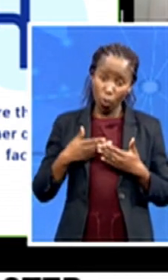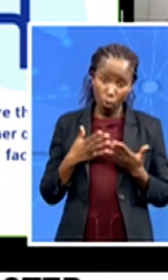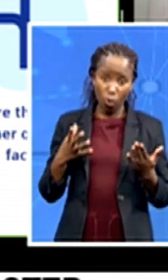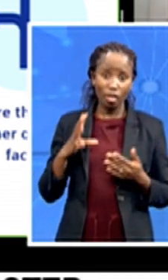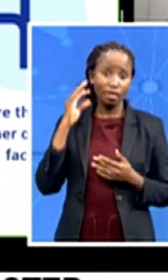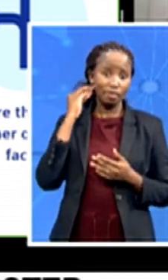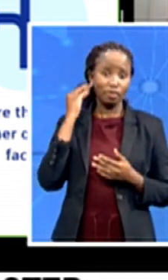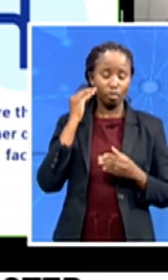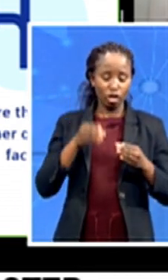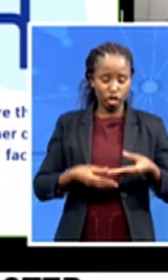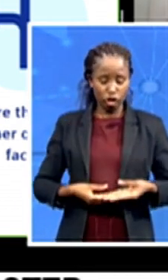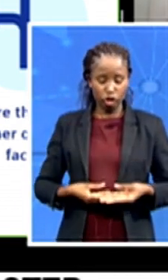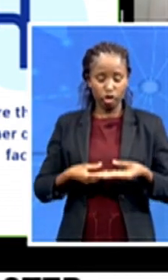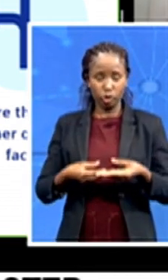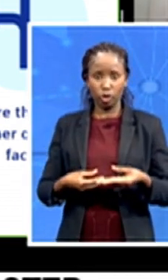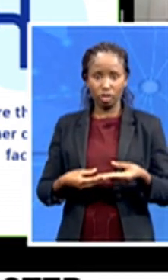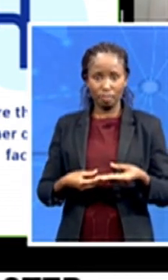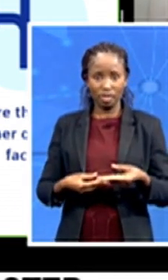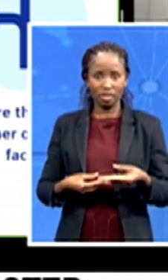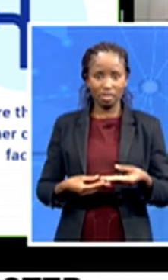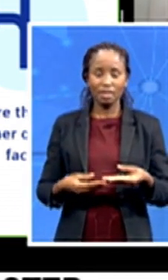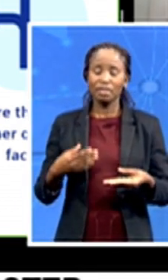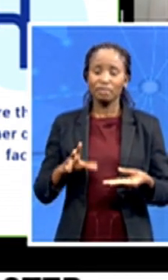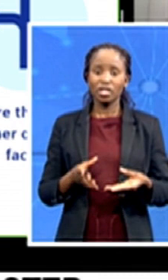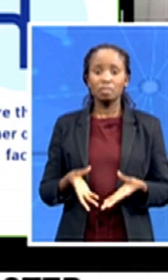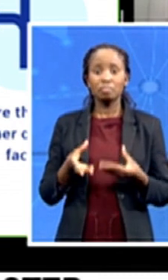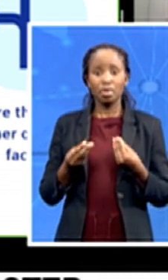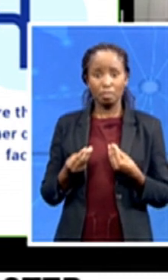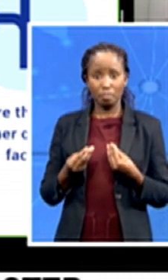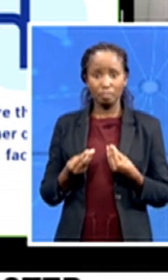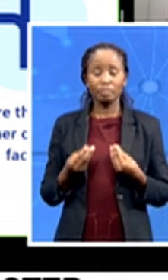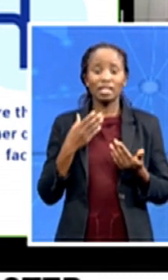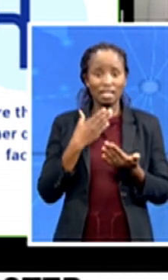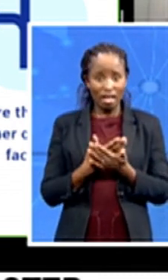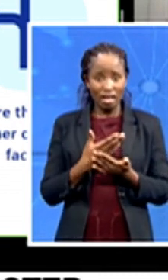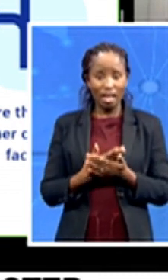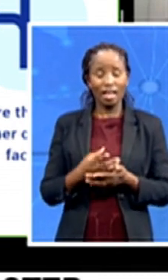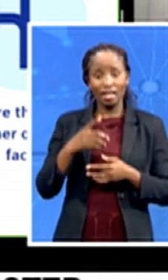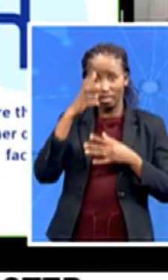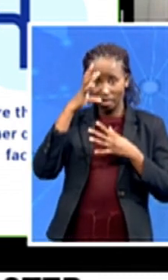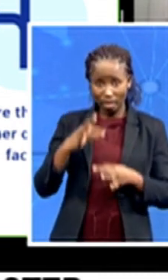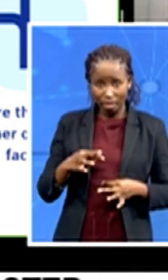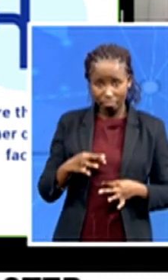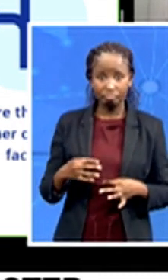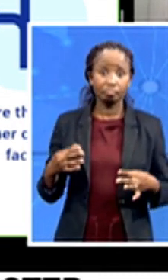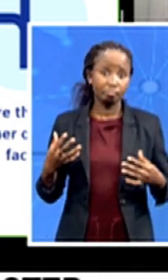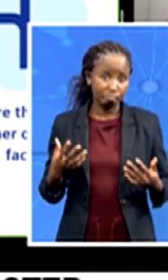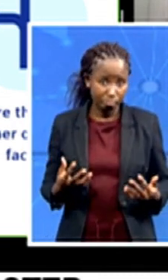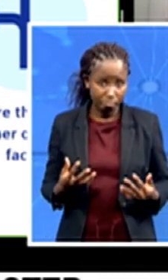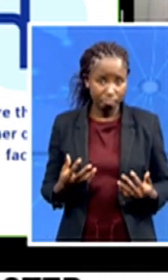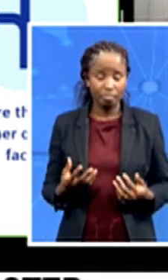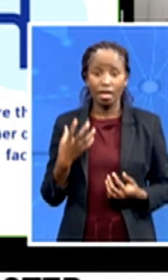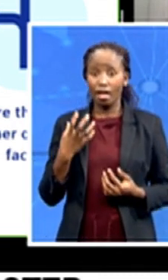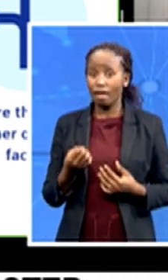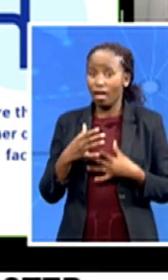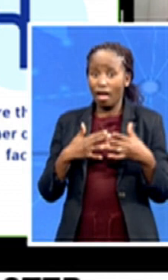the case investigation to determine whether there is a likelihood of a causal association between the event and